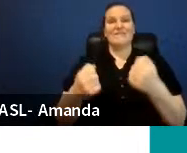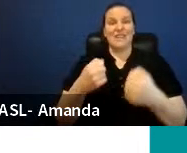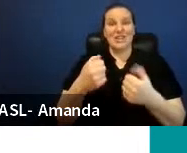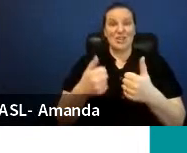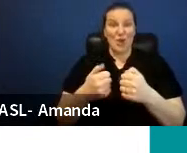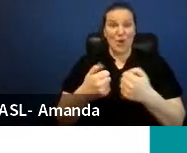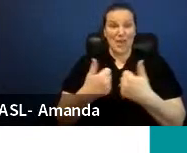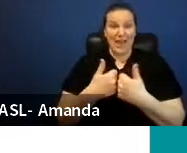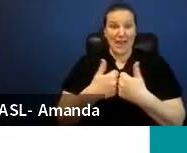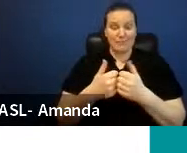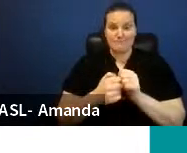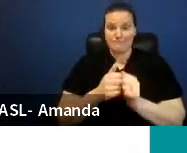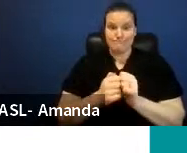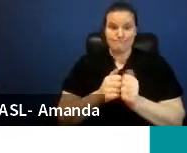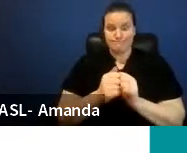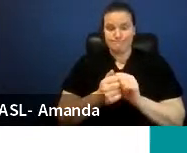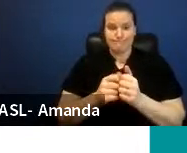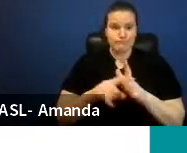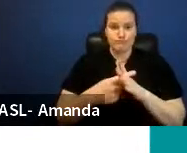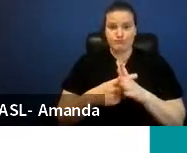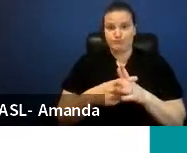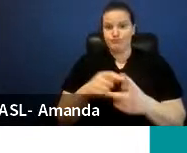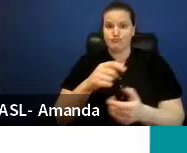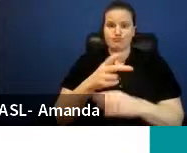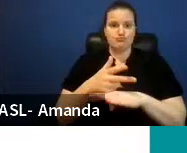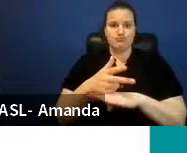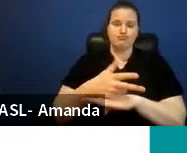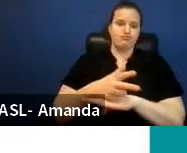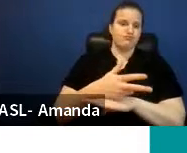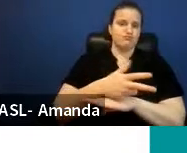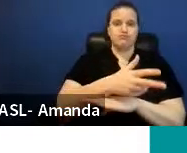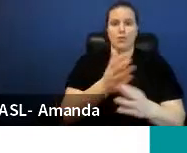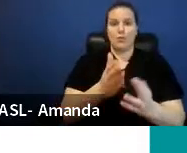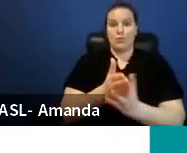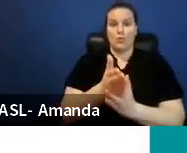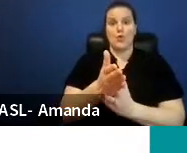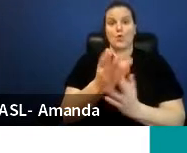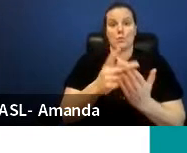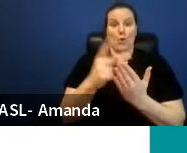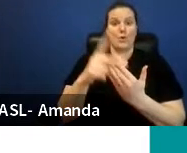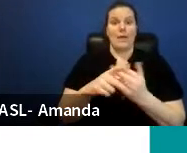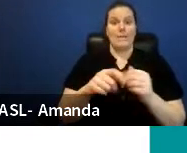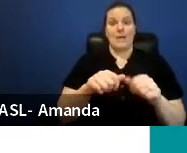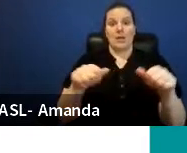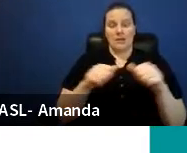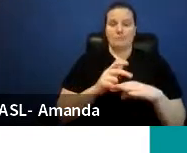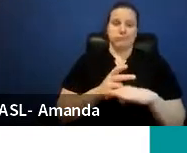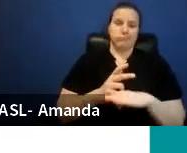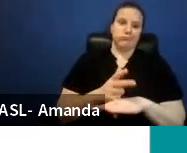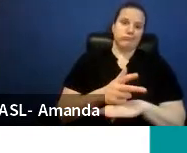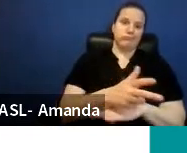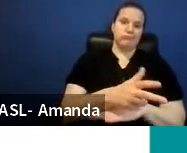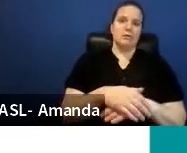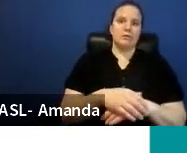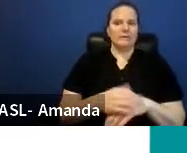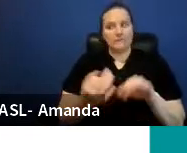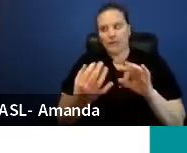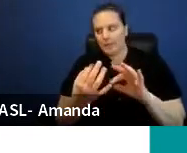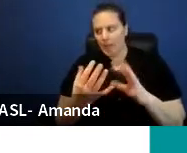and pilot their vessels through the program area. and get their